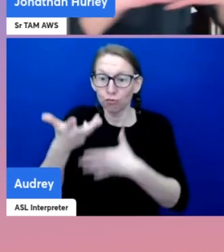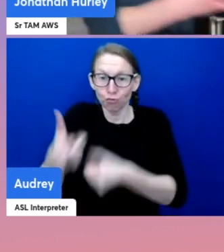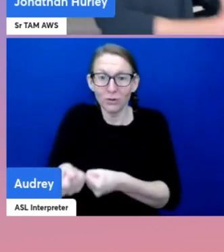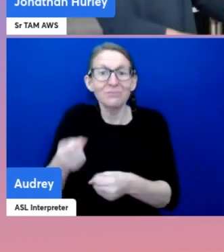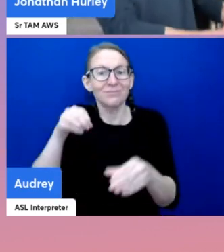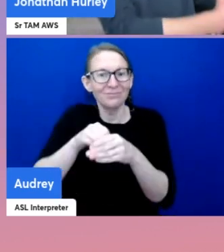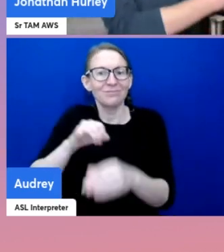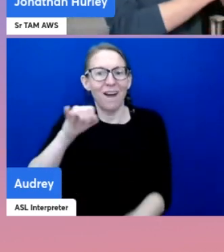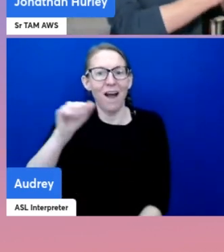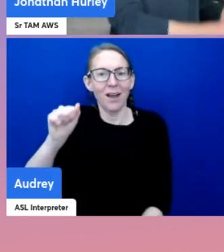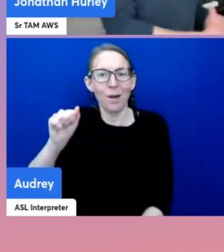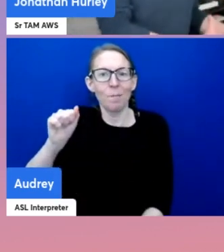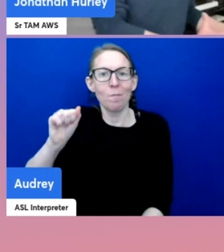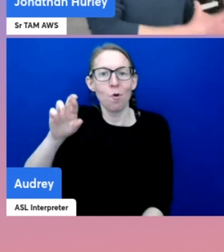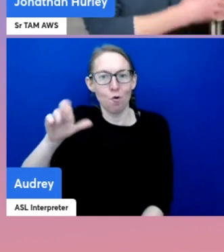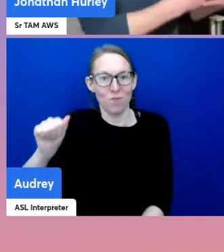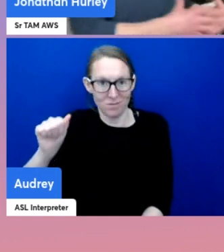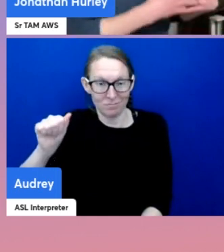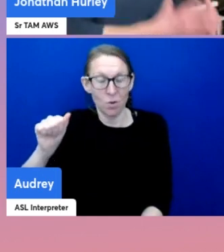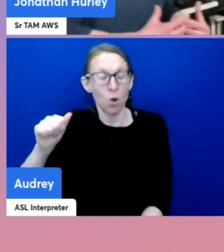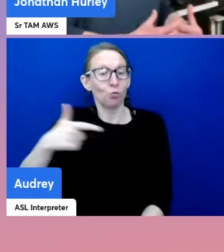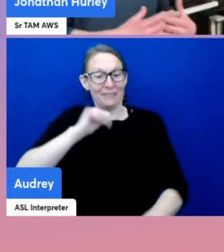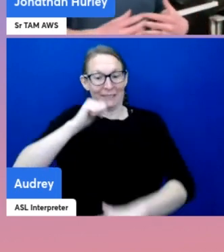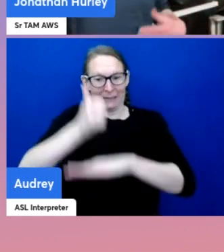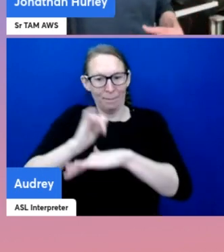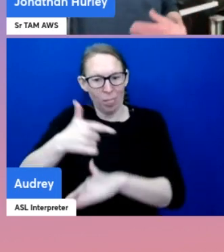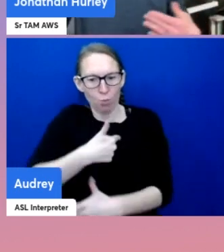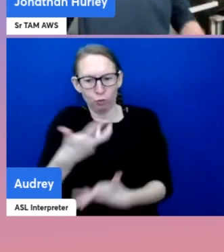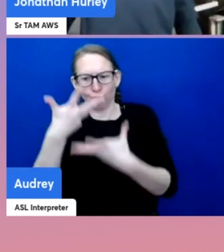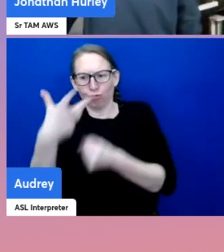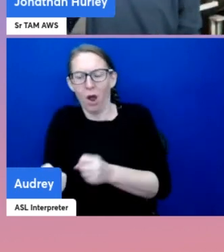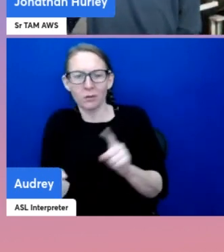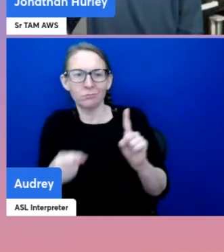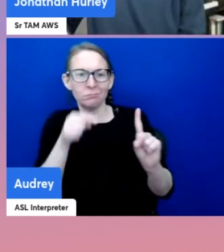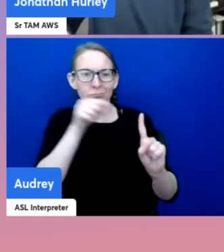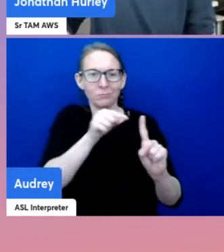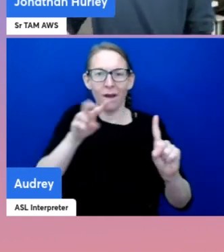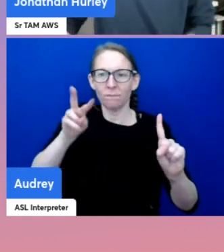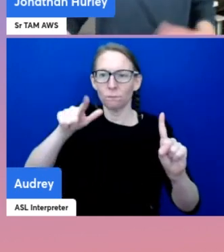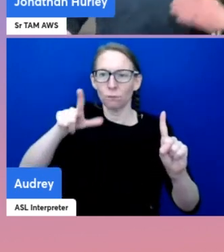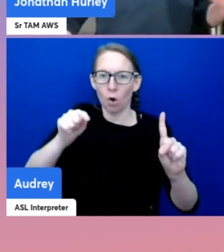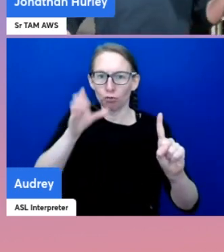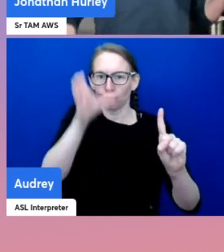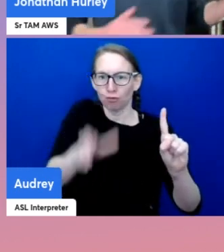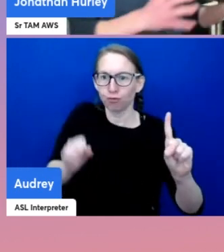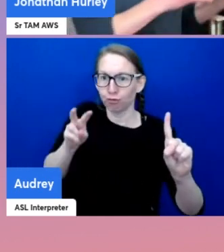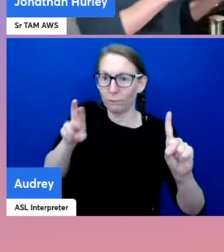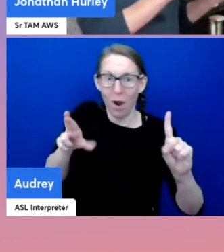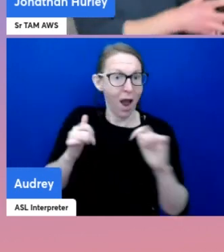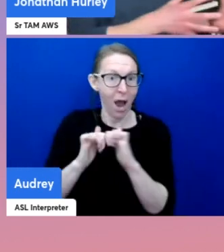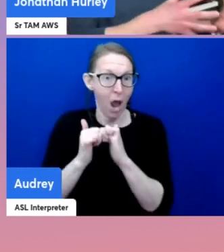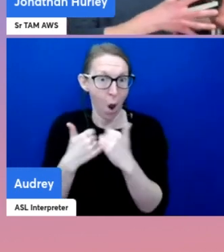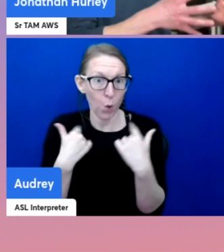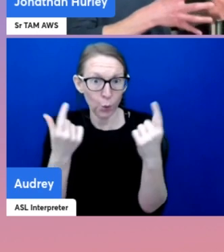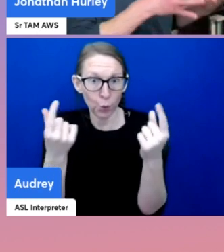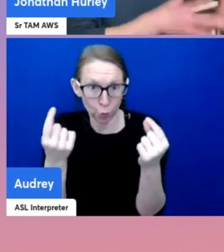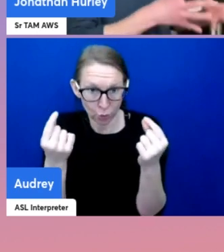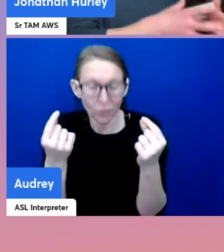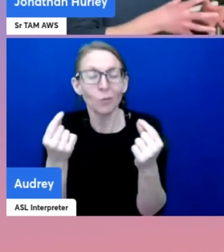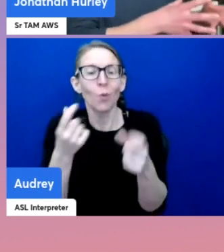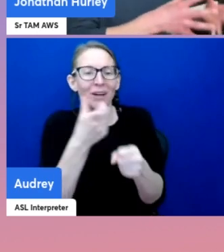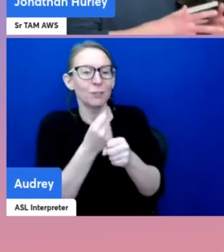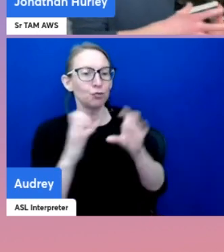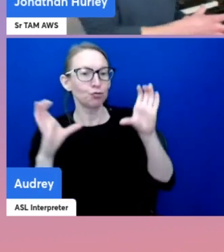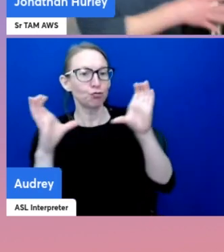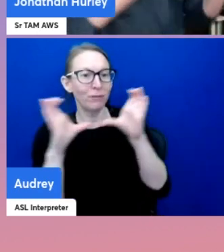and we establish that we trust the Vault server. The way that we do that, as we'll see, is to take a certificate from